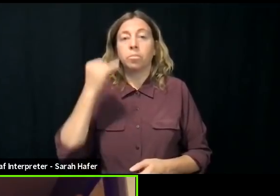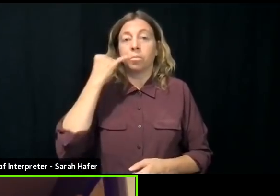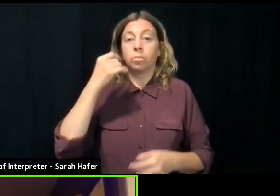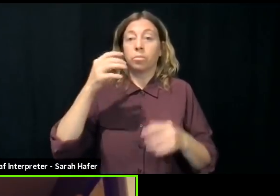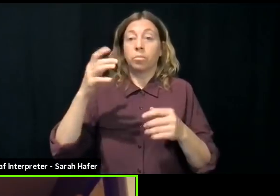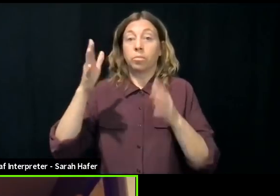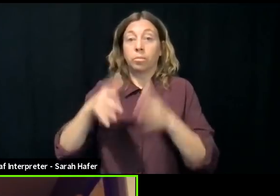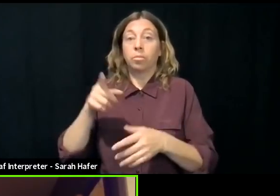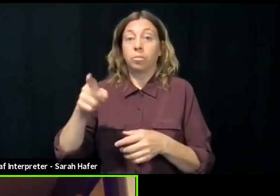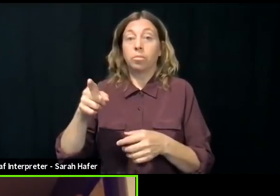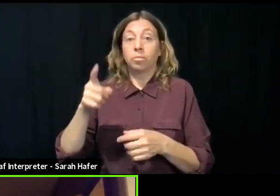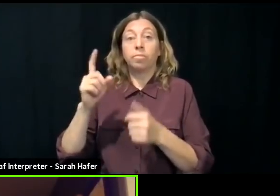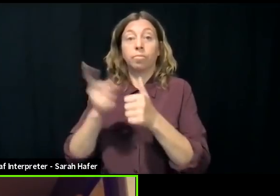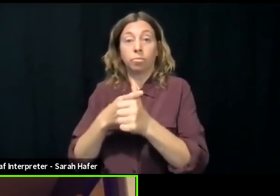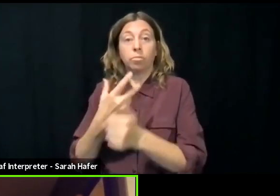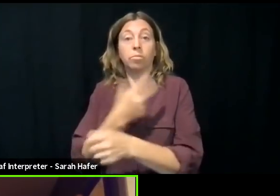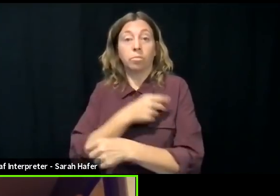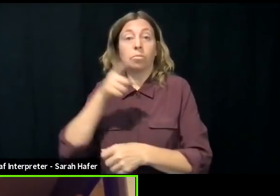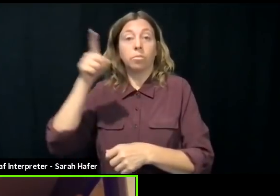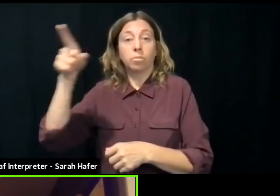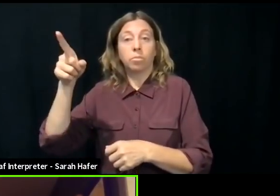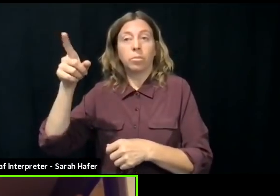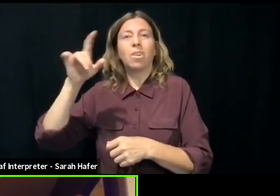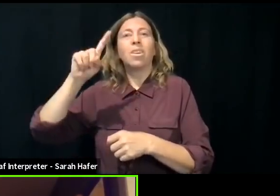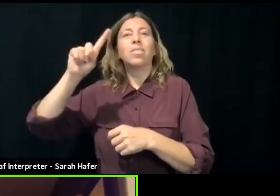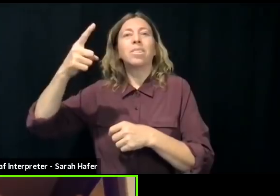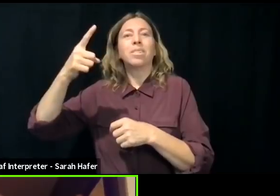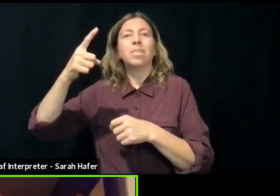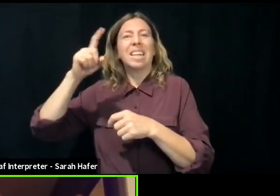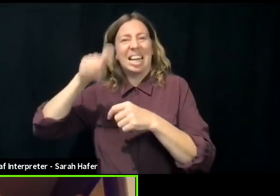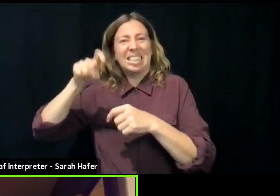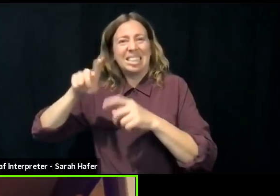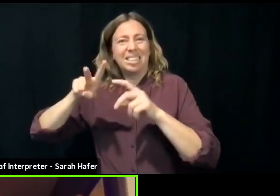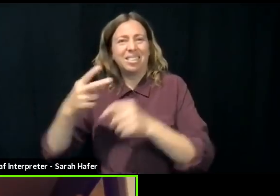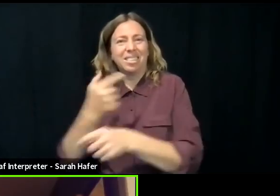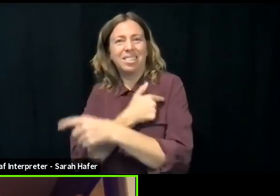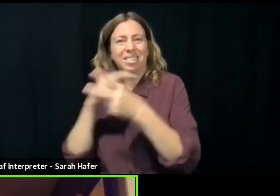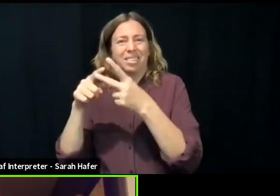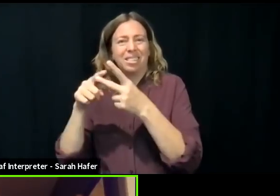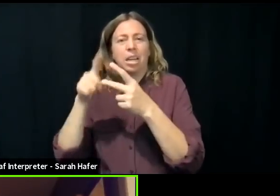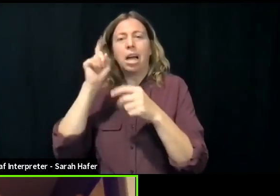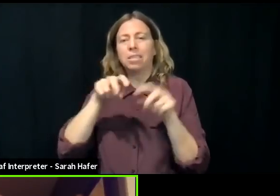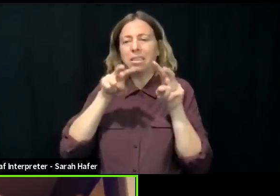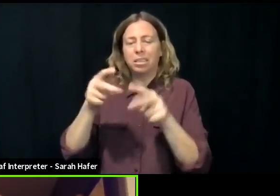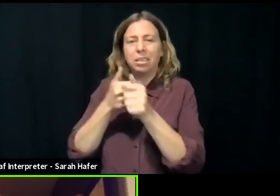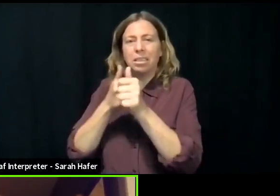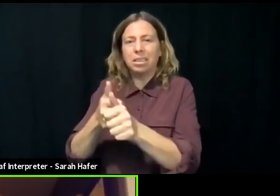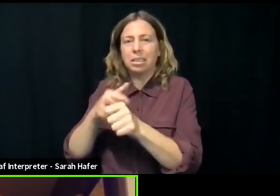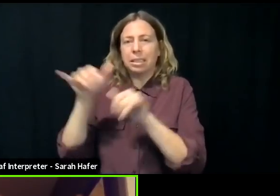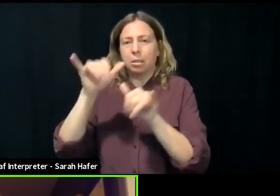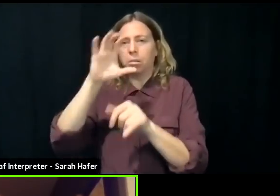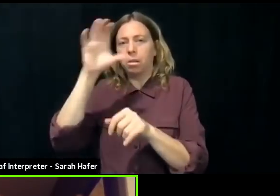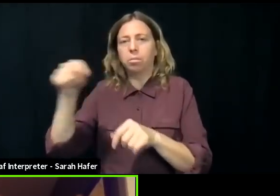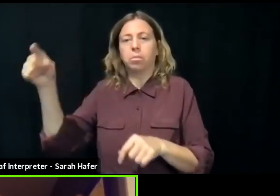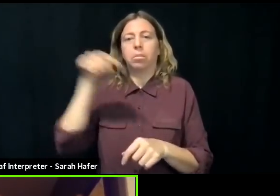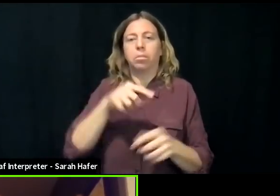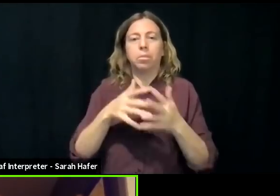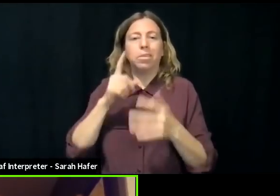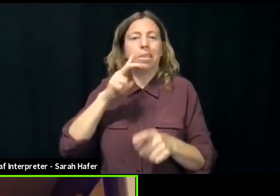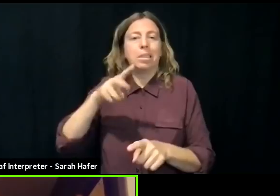vaccines, mRNA vaccines with an mRNA vaccine may work, but we just don't have that data. So again, if you haven't